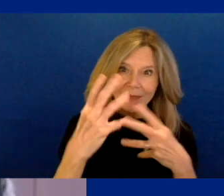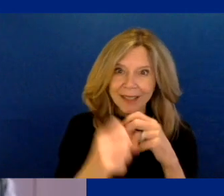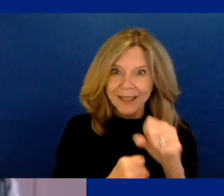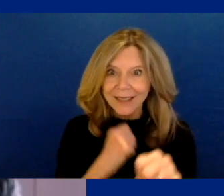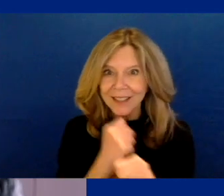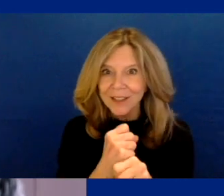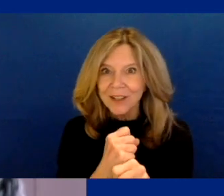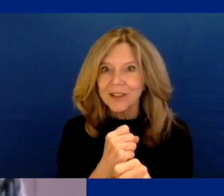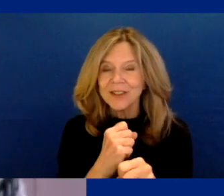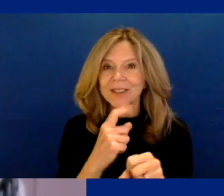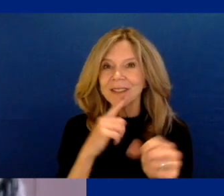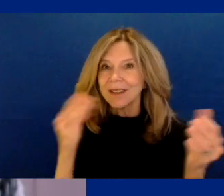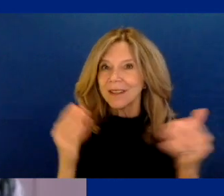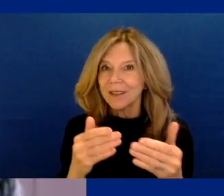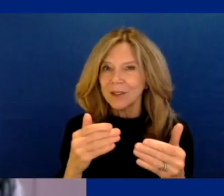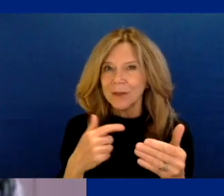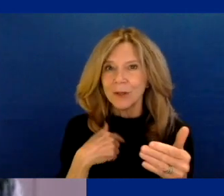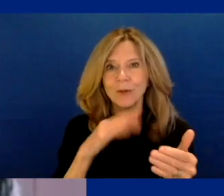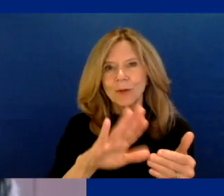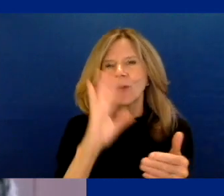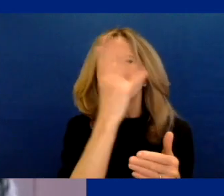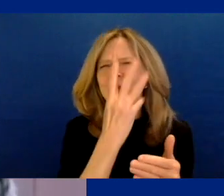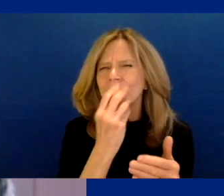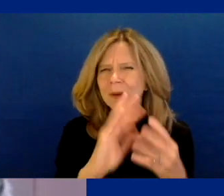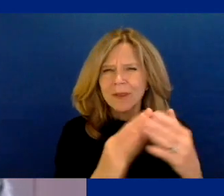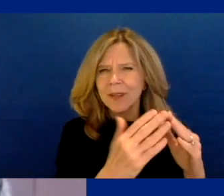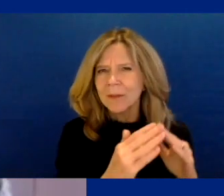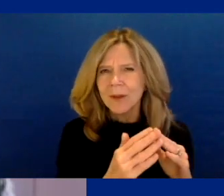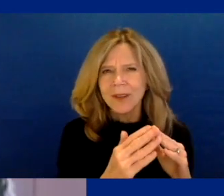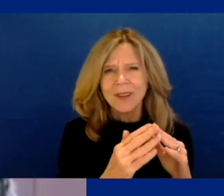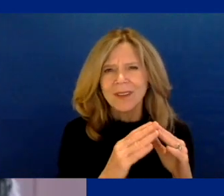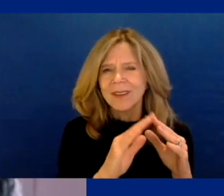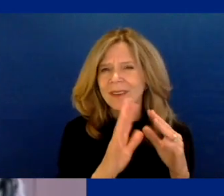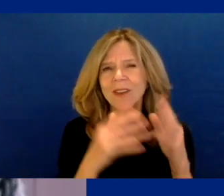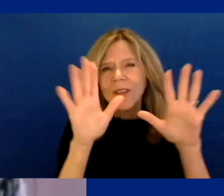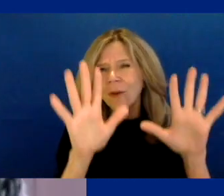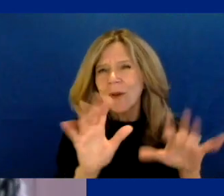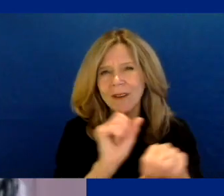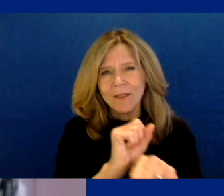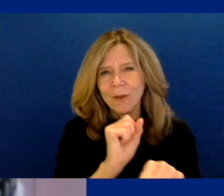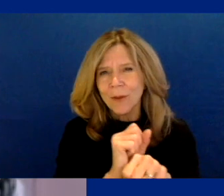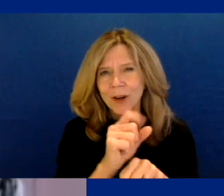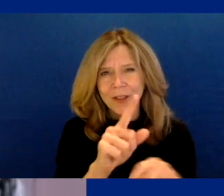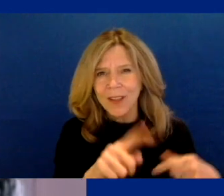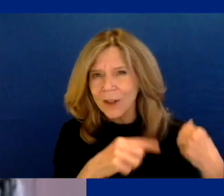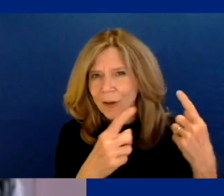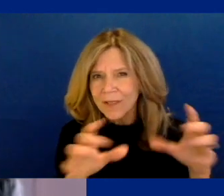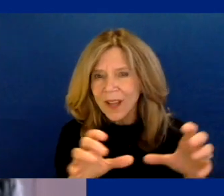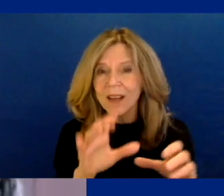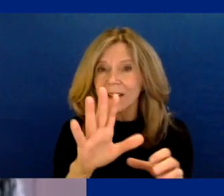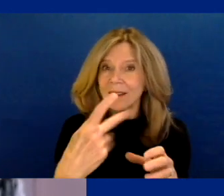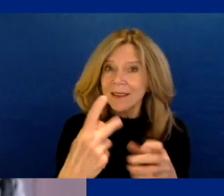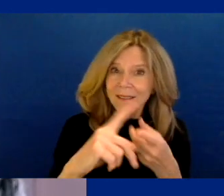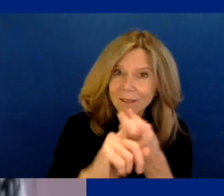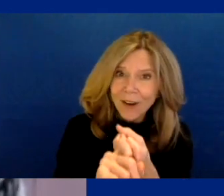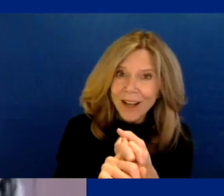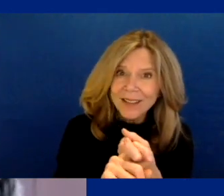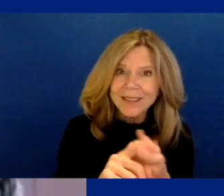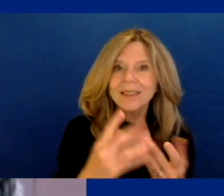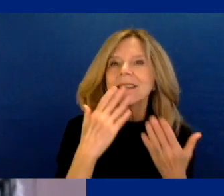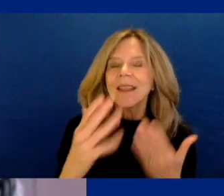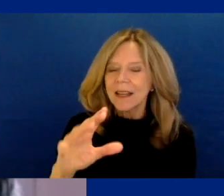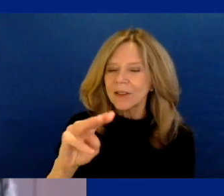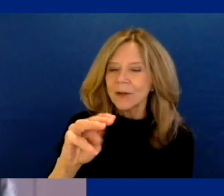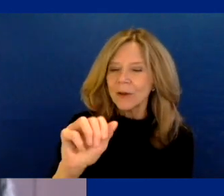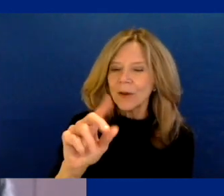years and to get to know your beautiful community and the extraordinary work you're doing for your friendship. And to